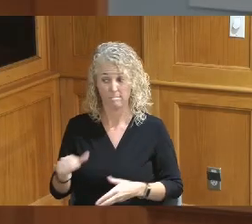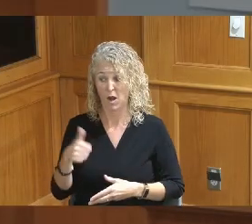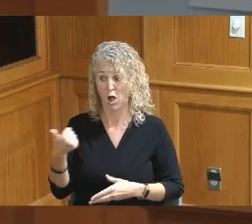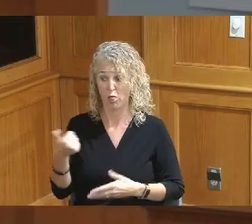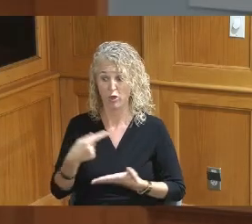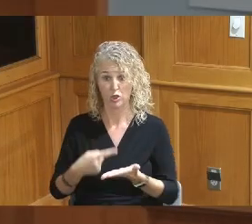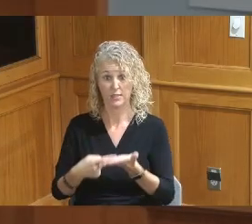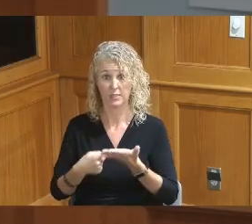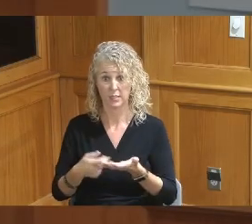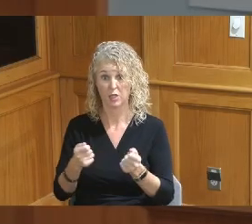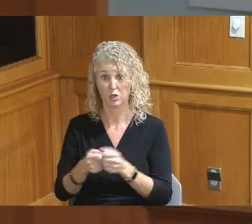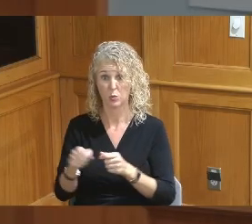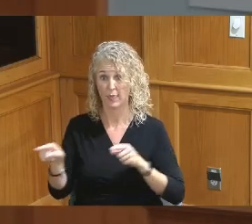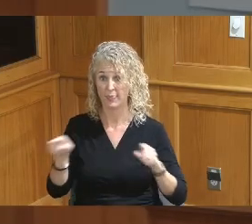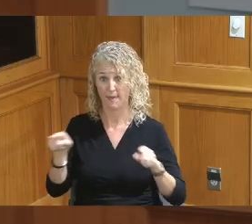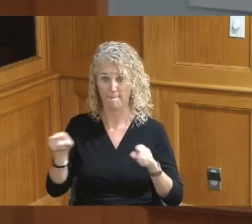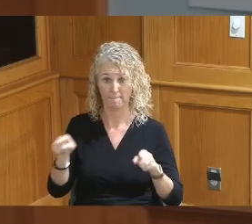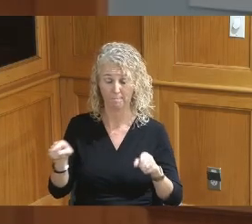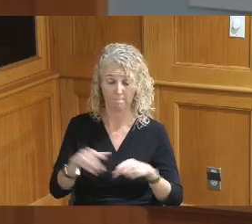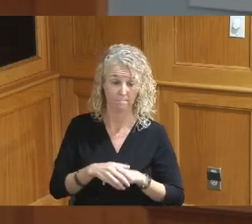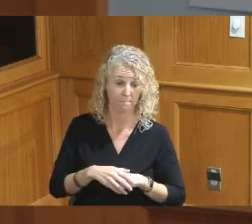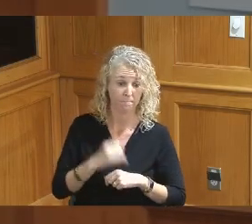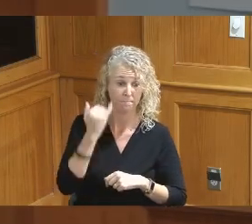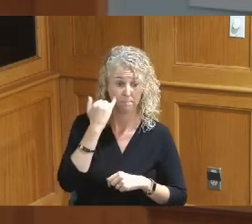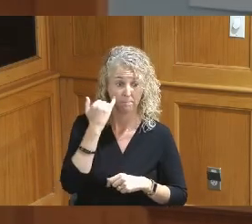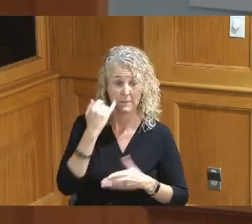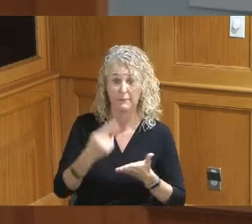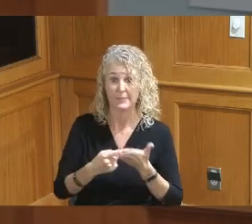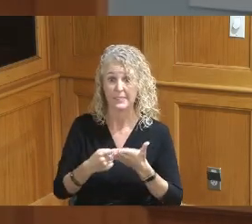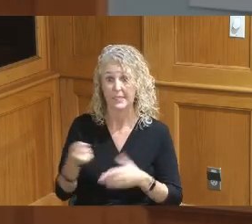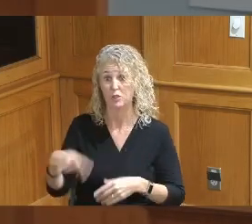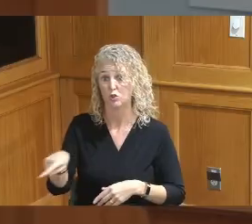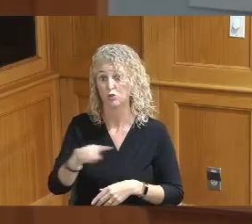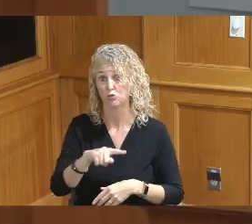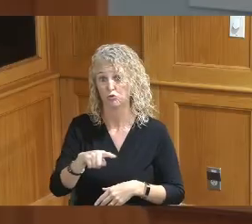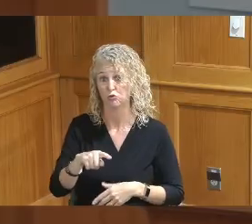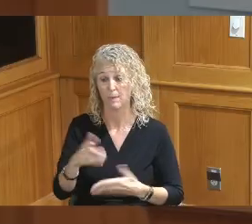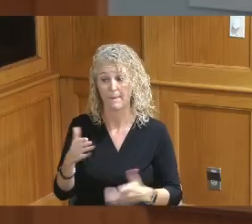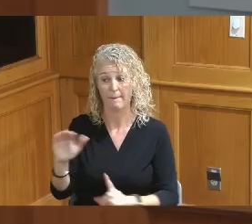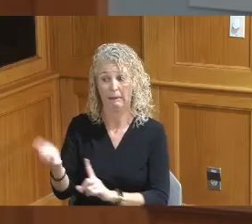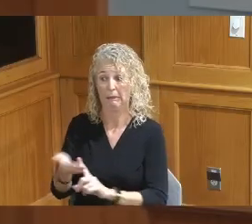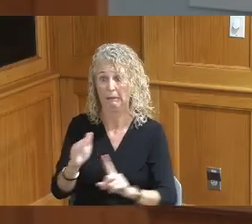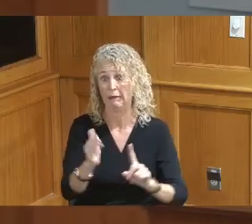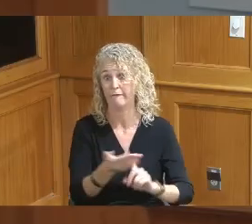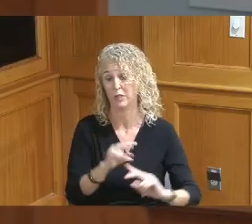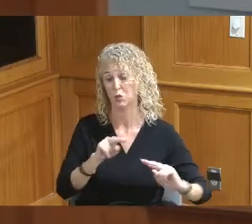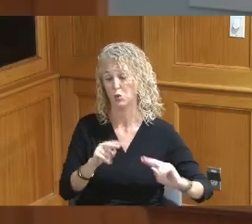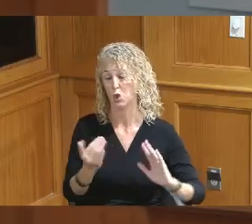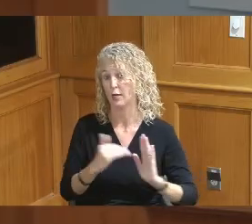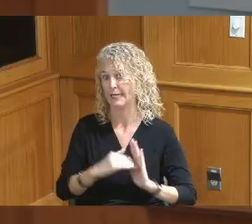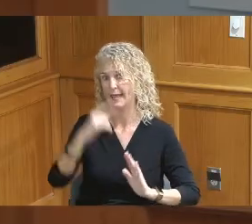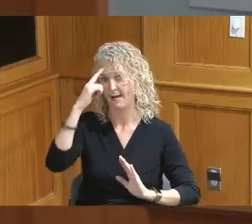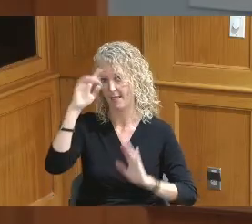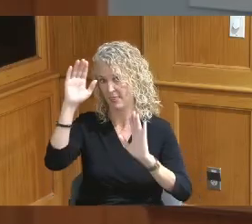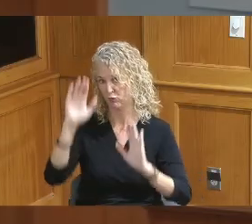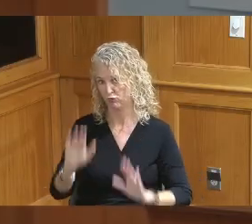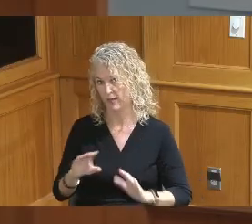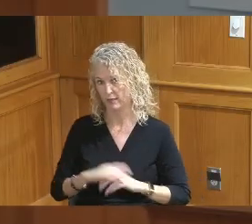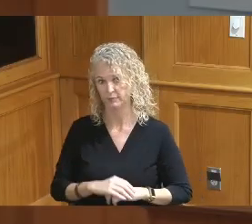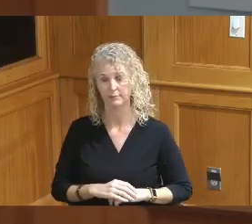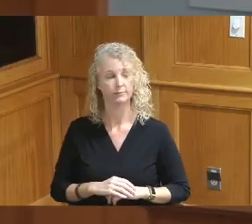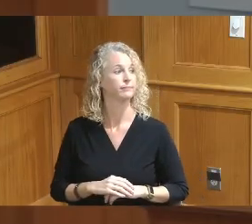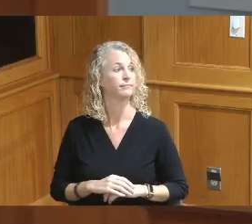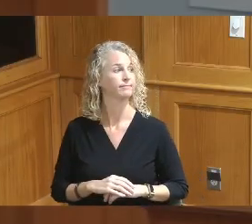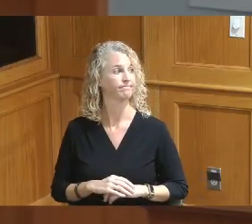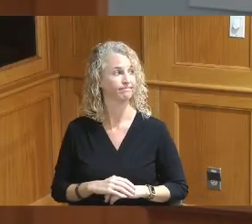additional discussions with them, and also if any discussions you all have with folks like that to convince them to maybe give this another look. I think that'd be great. I